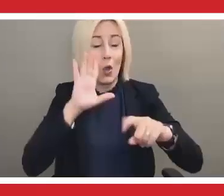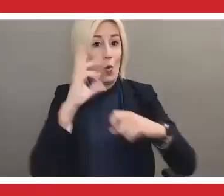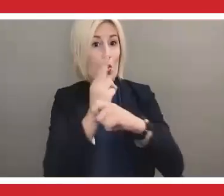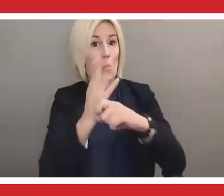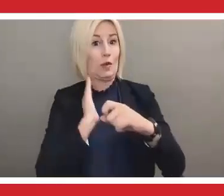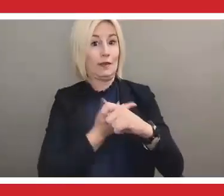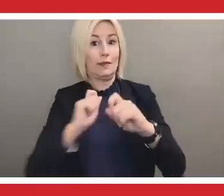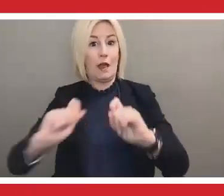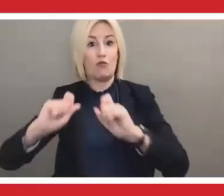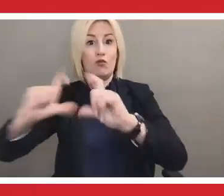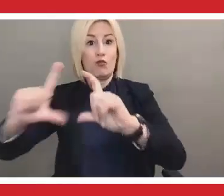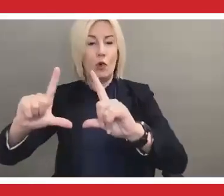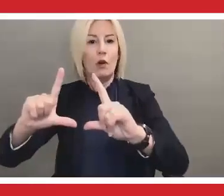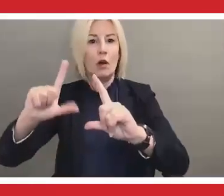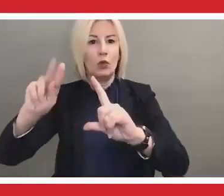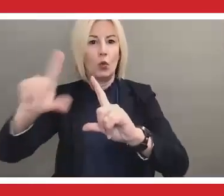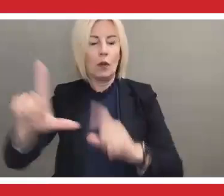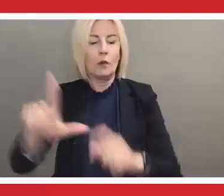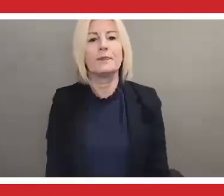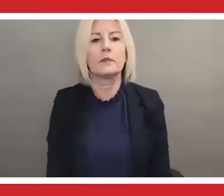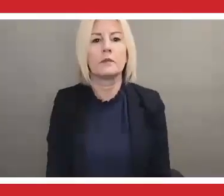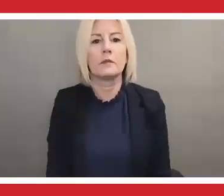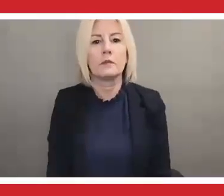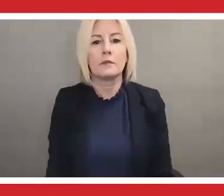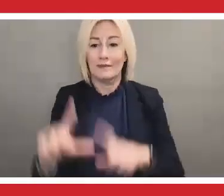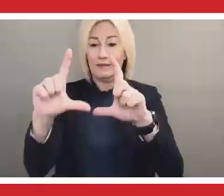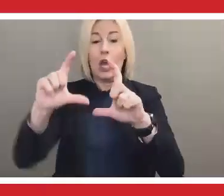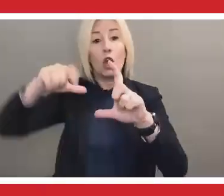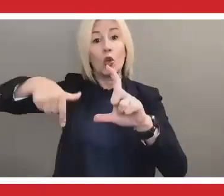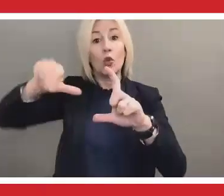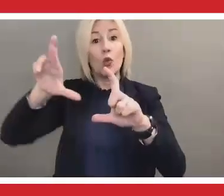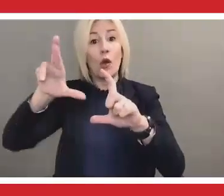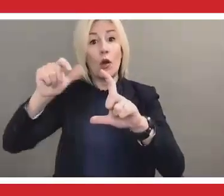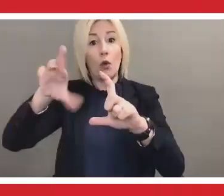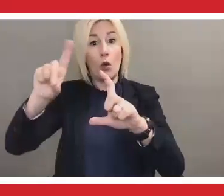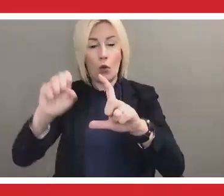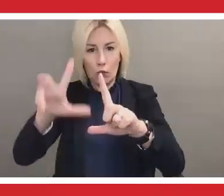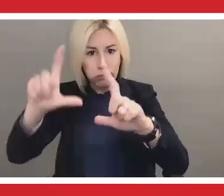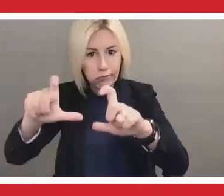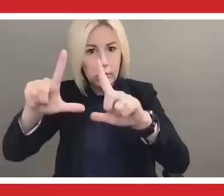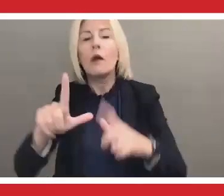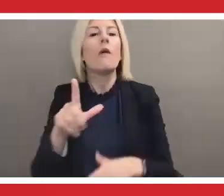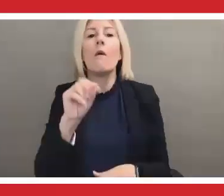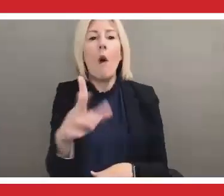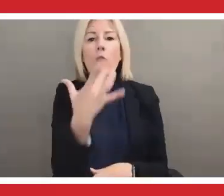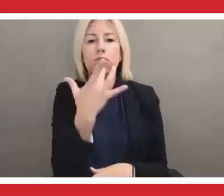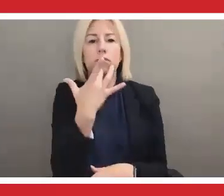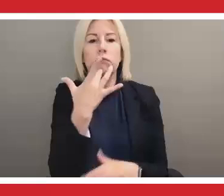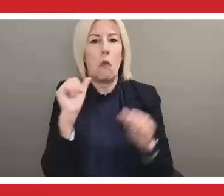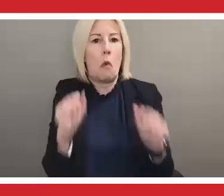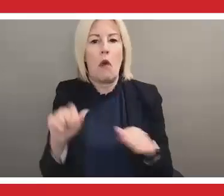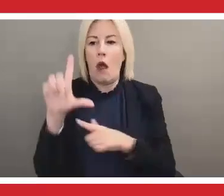Slido tool. Now, if you can scan the QR code on the screen, or if you prefer, simply log on